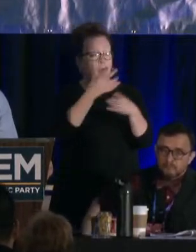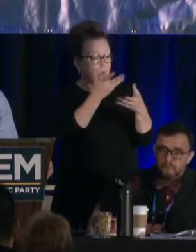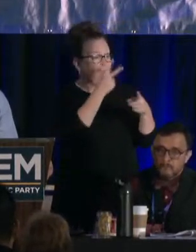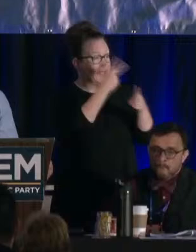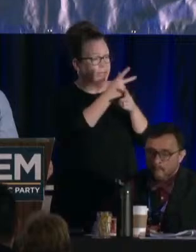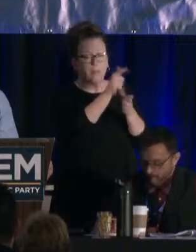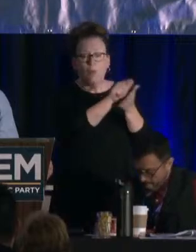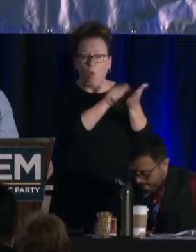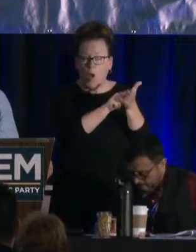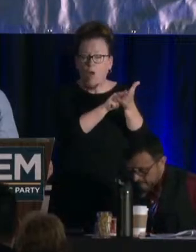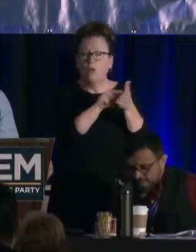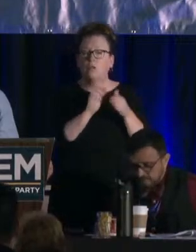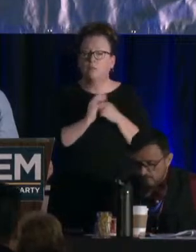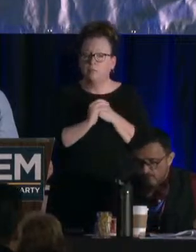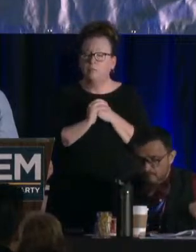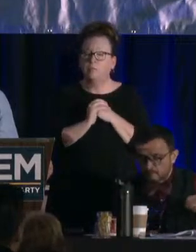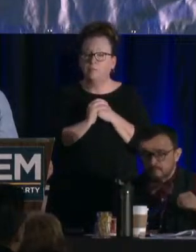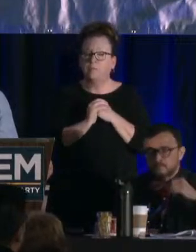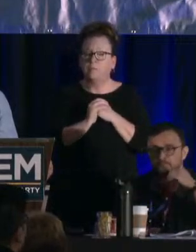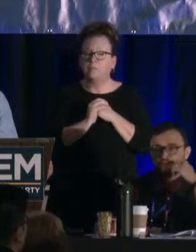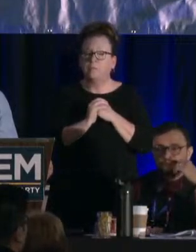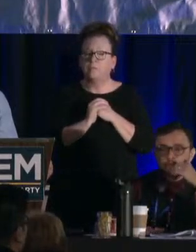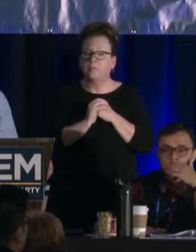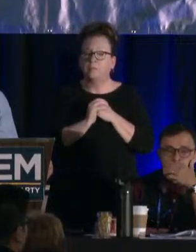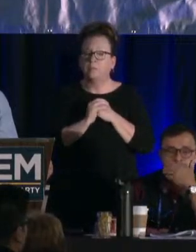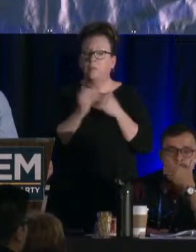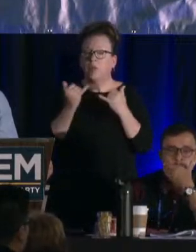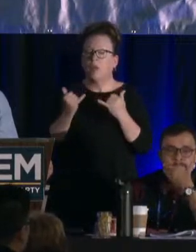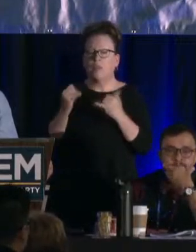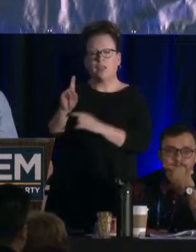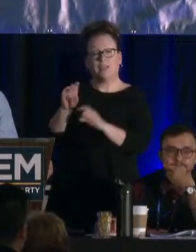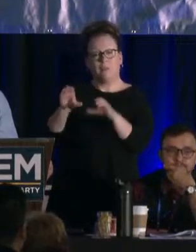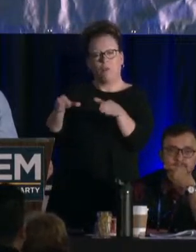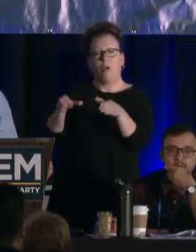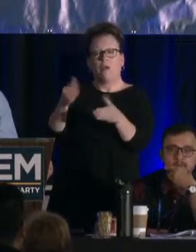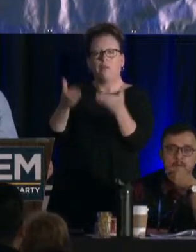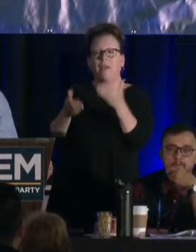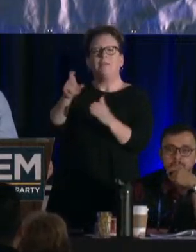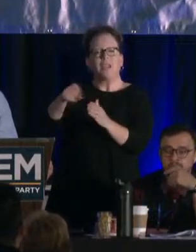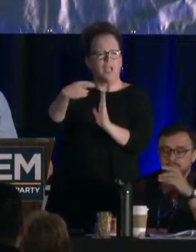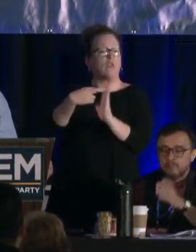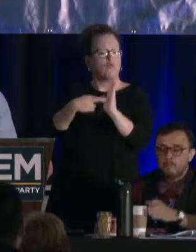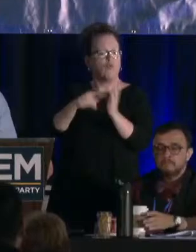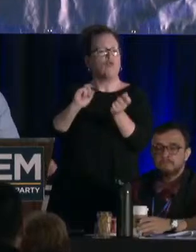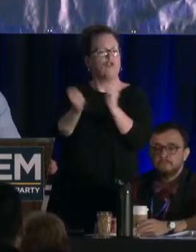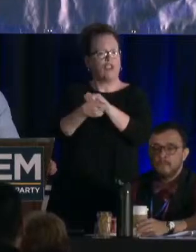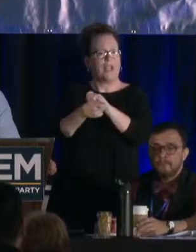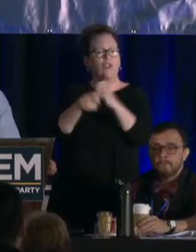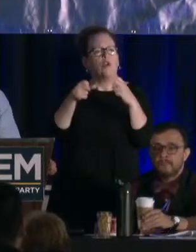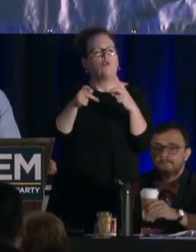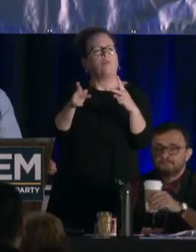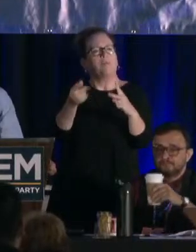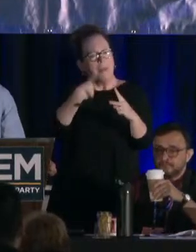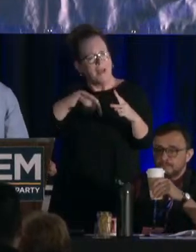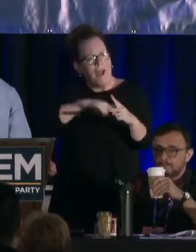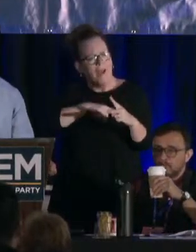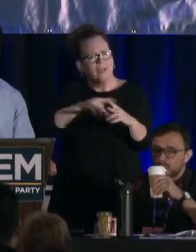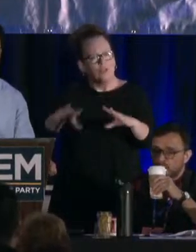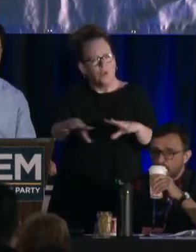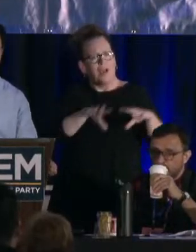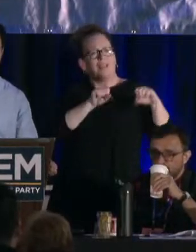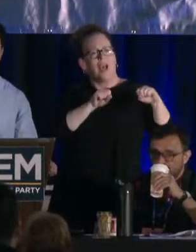I think that going forward, this party will need a rules change to permit us to adopt, keep the